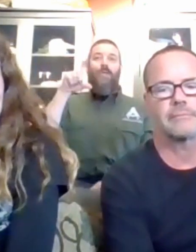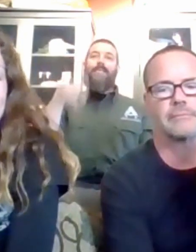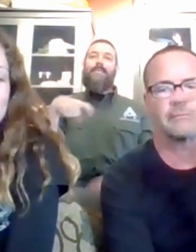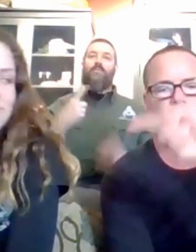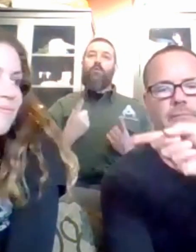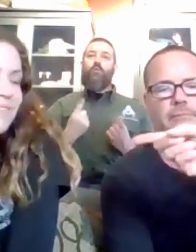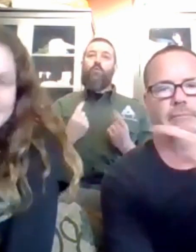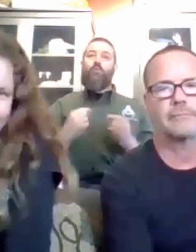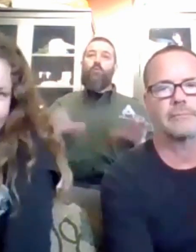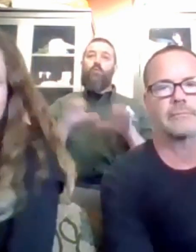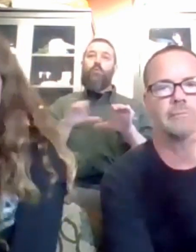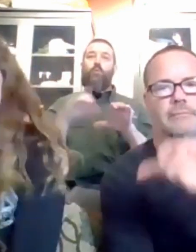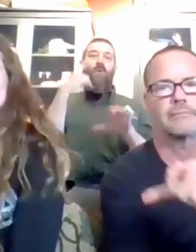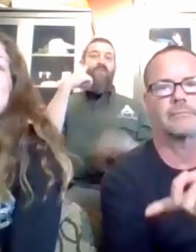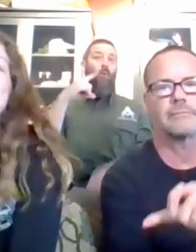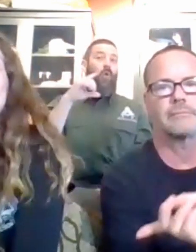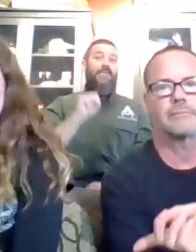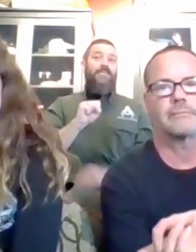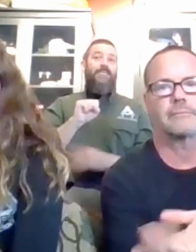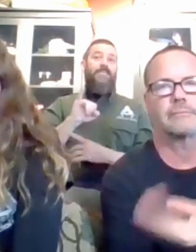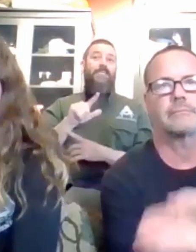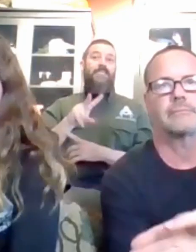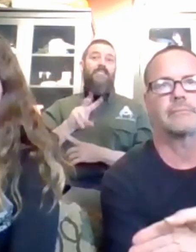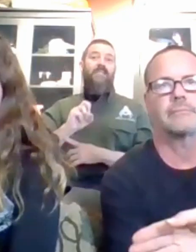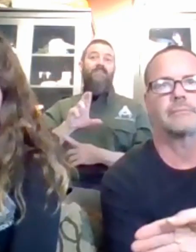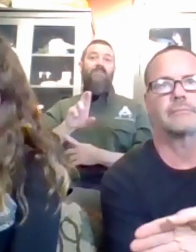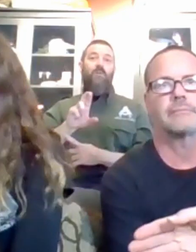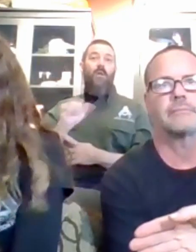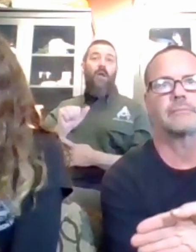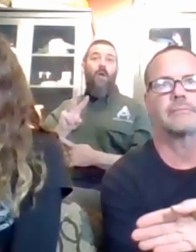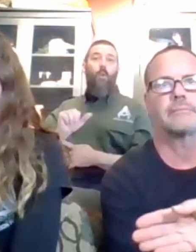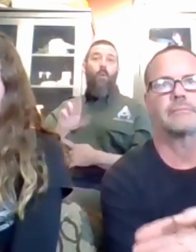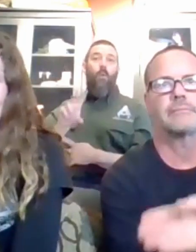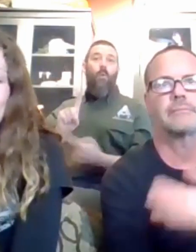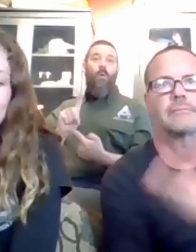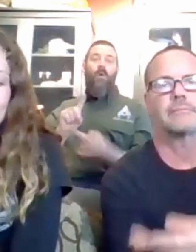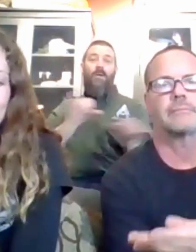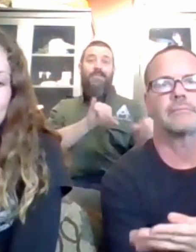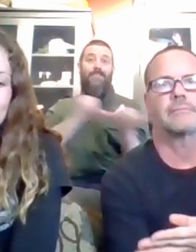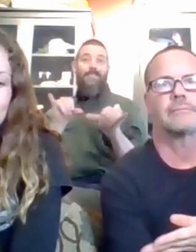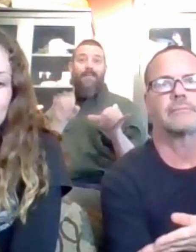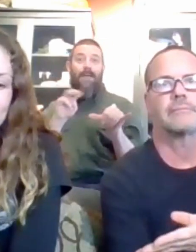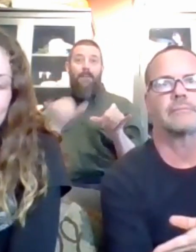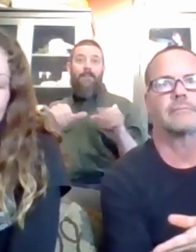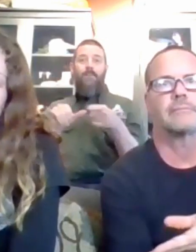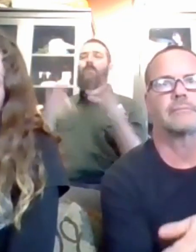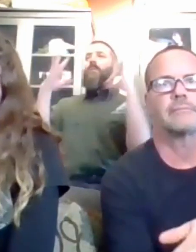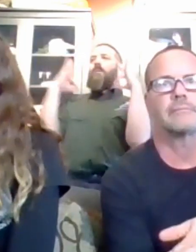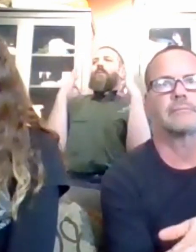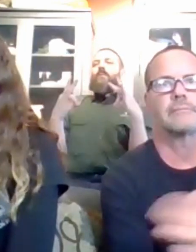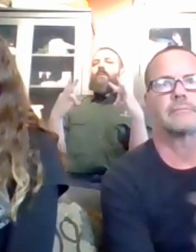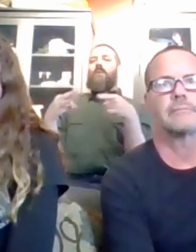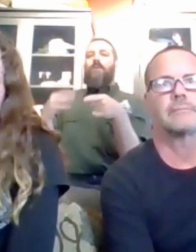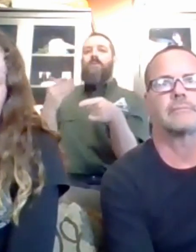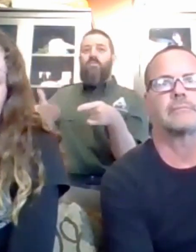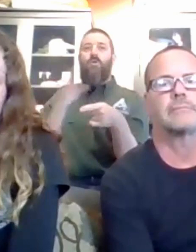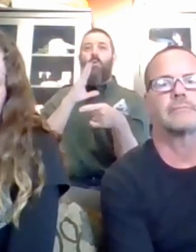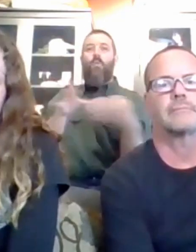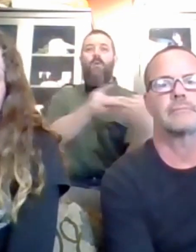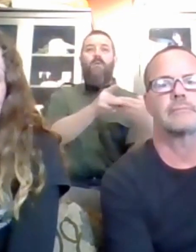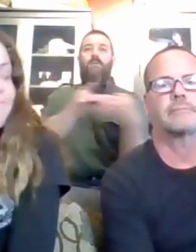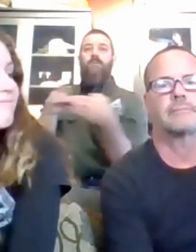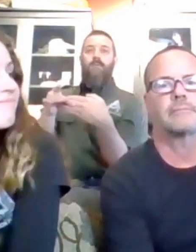needs to do something for her Silver Award. And she's all about figuring out what this Girl Scout can do. And she's going to